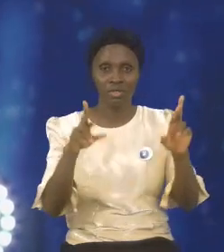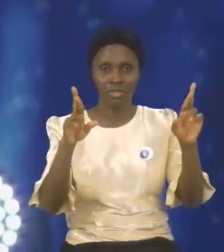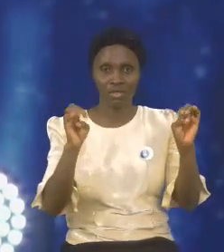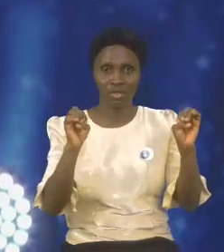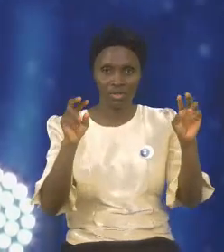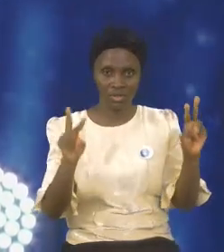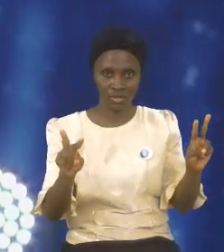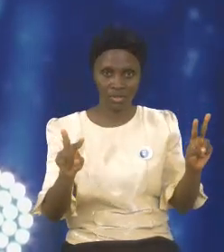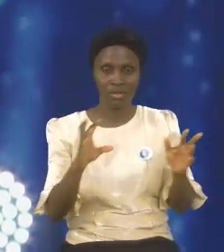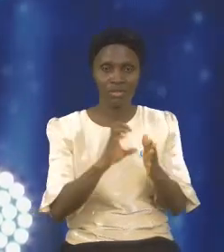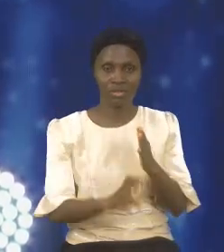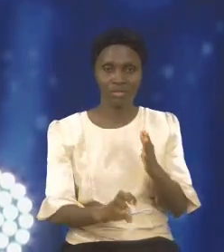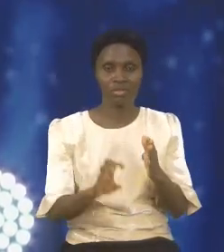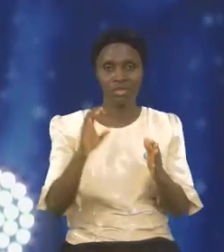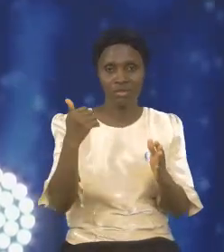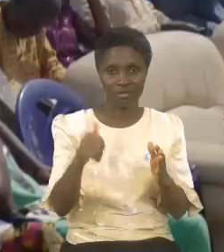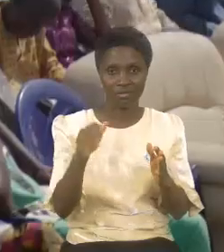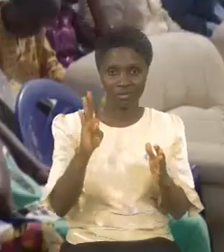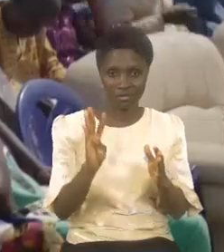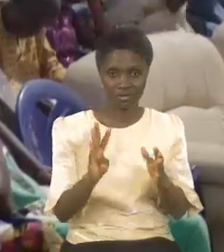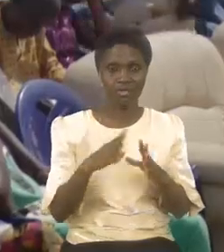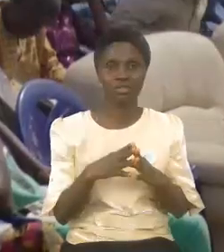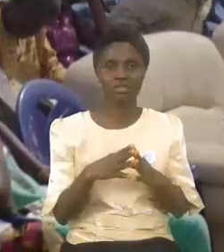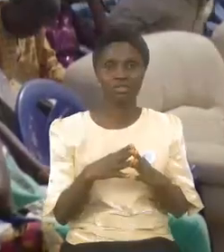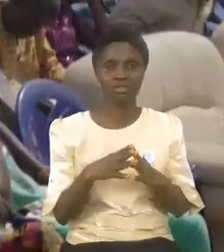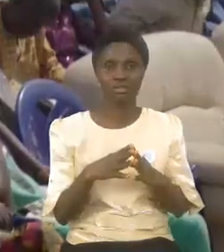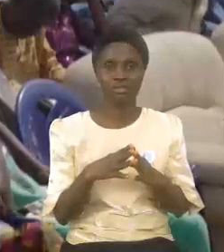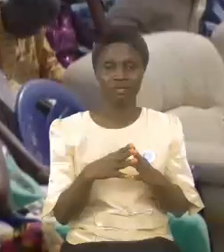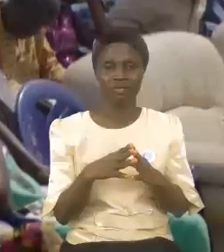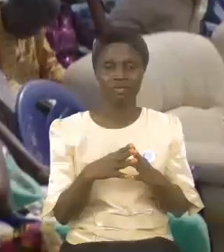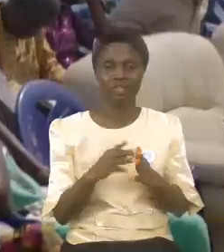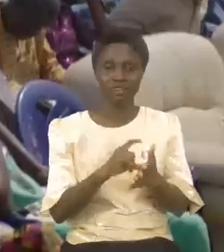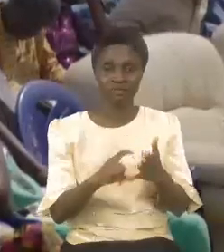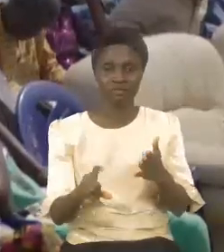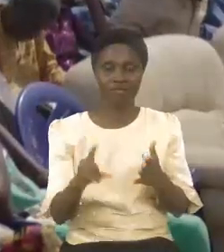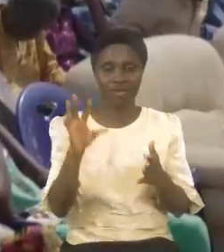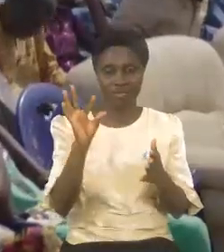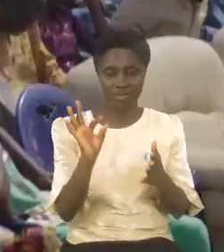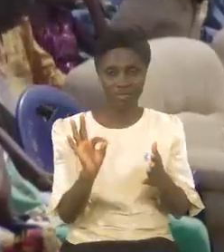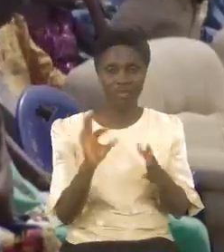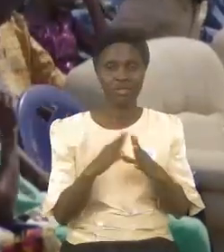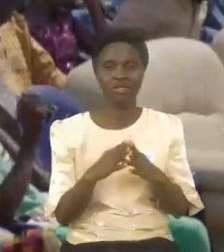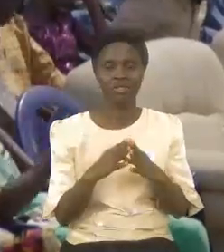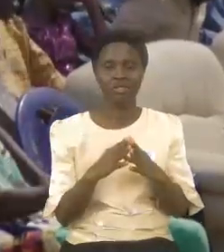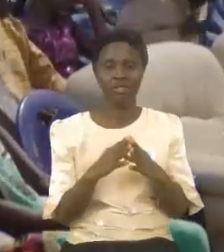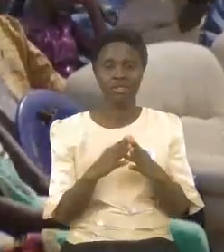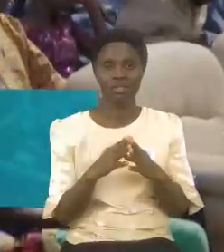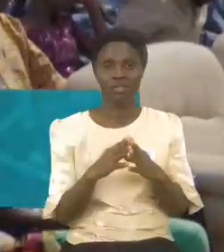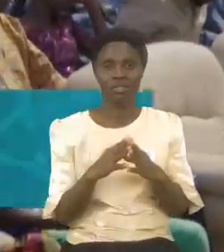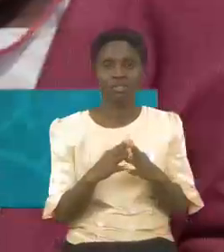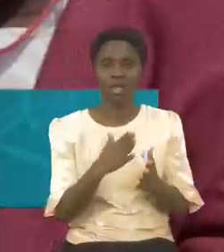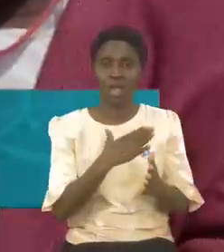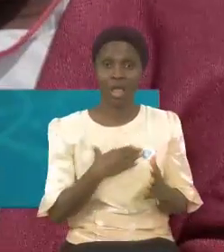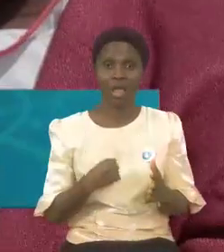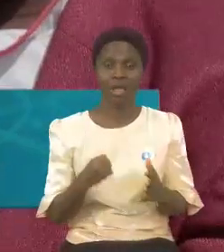14, reading from verse 9. Revelation chapter 14, we're reading from verse 9. And the